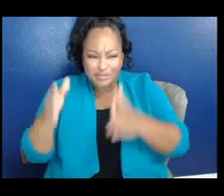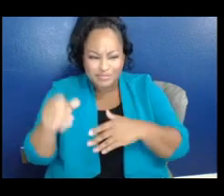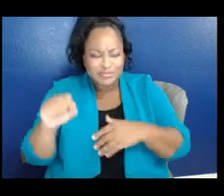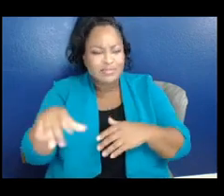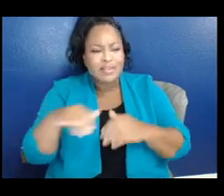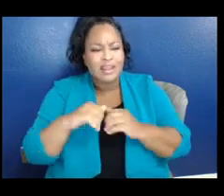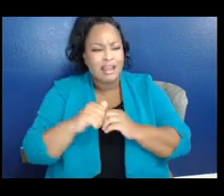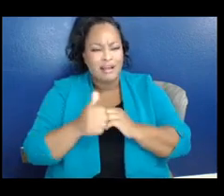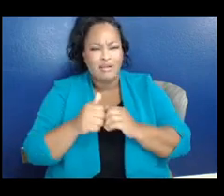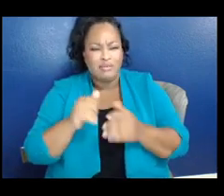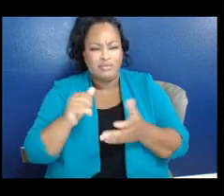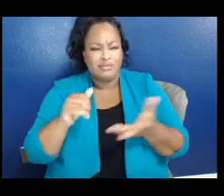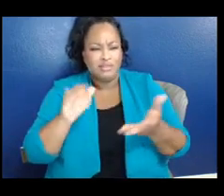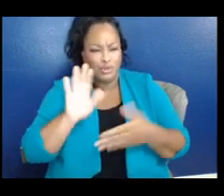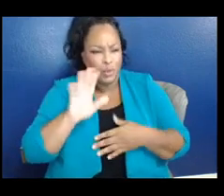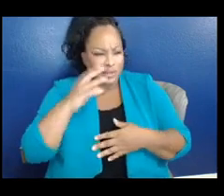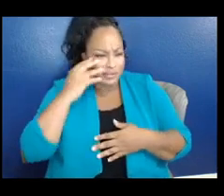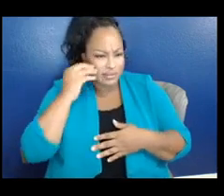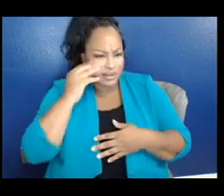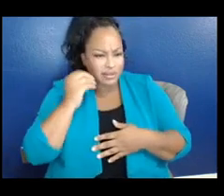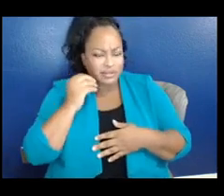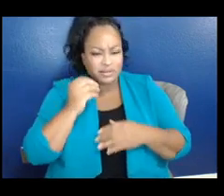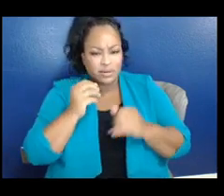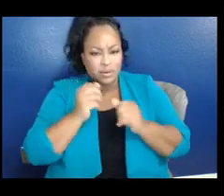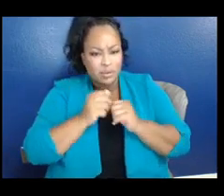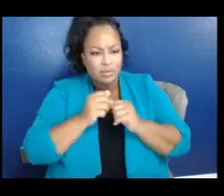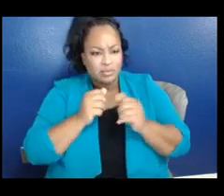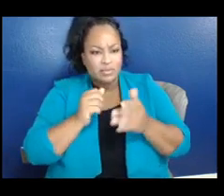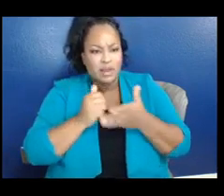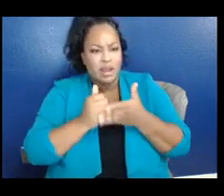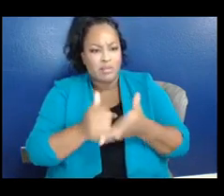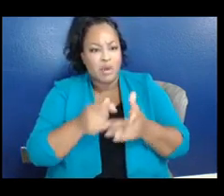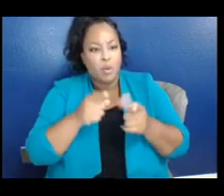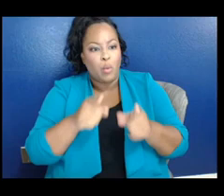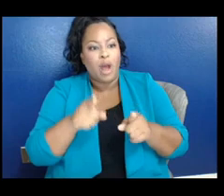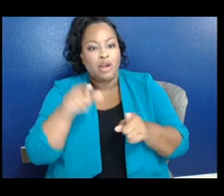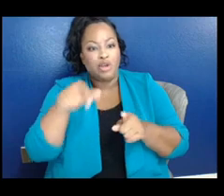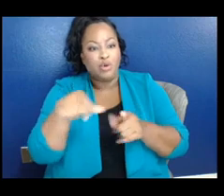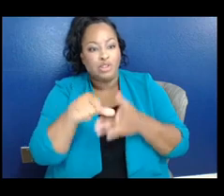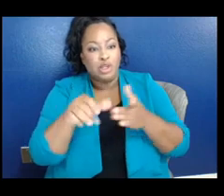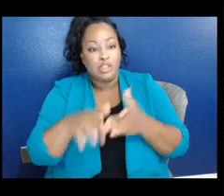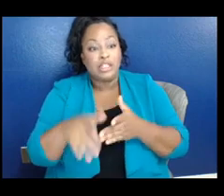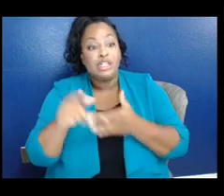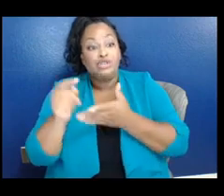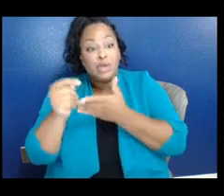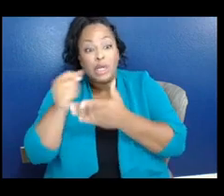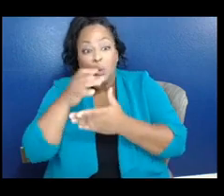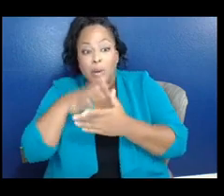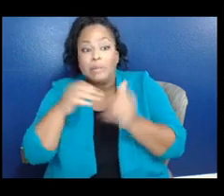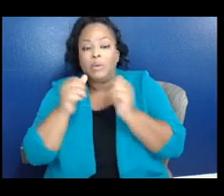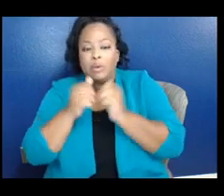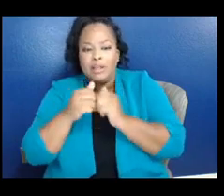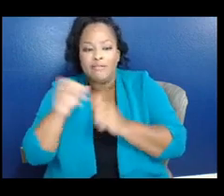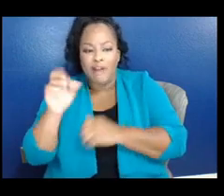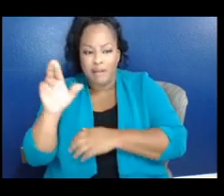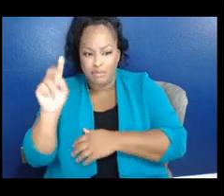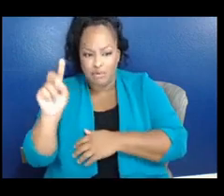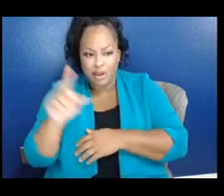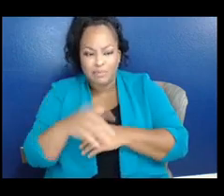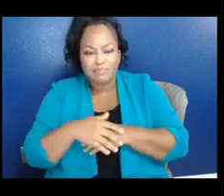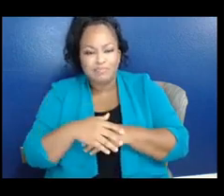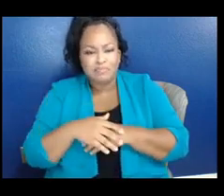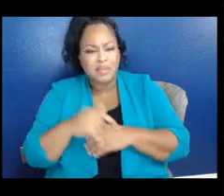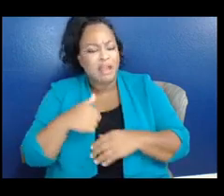that, how is your experience with that served you as a surgeon treating women with fibroids? I